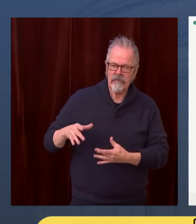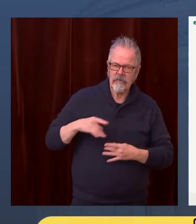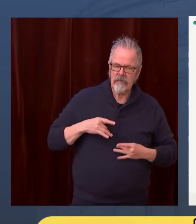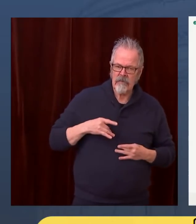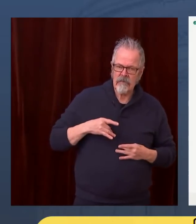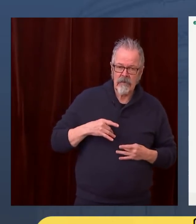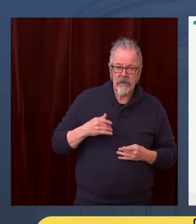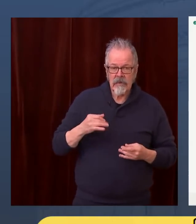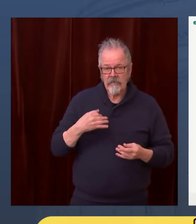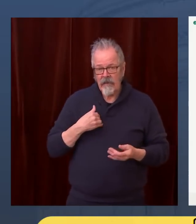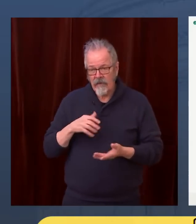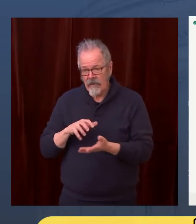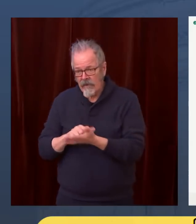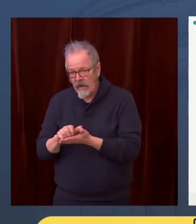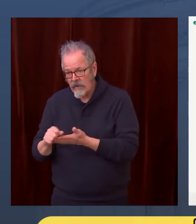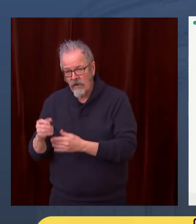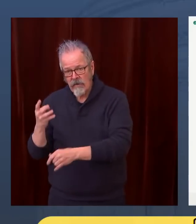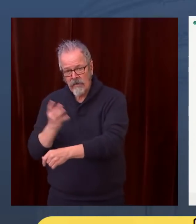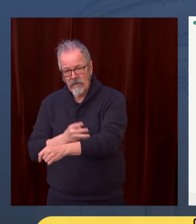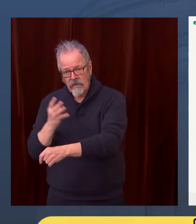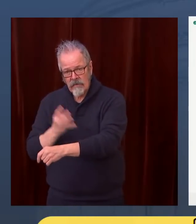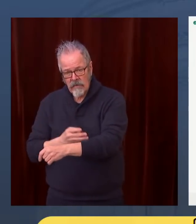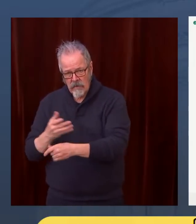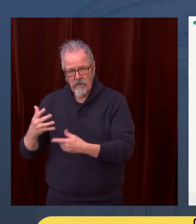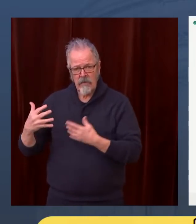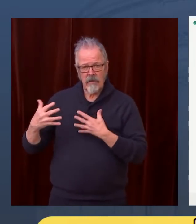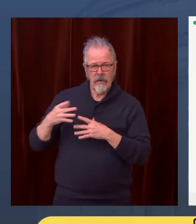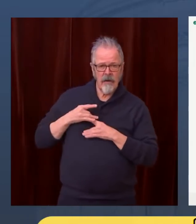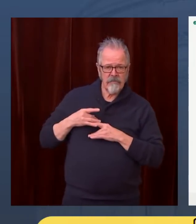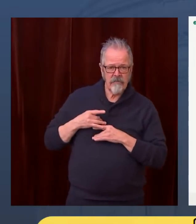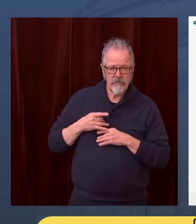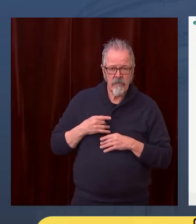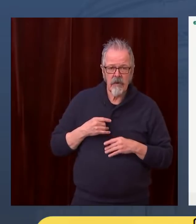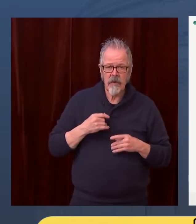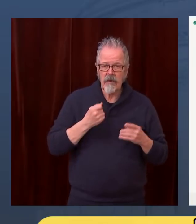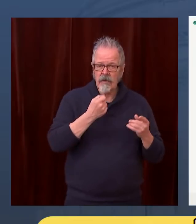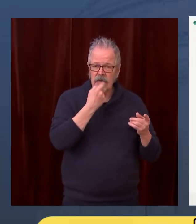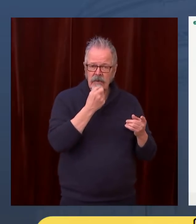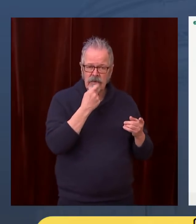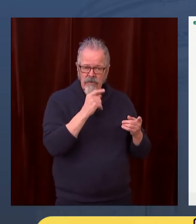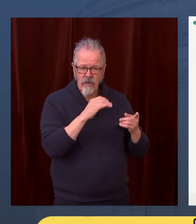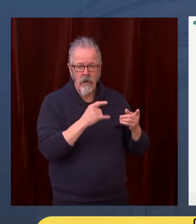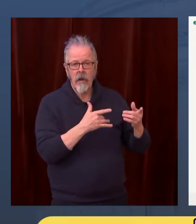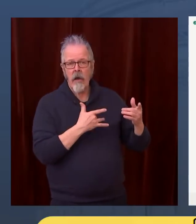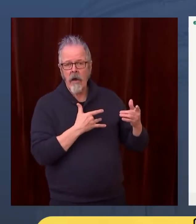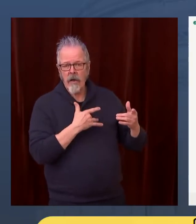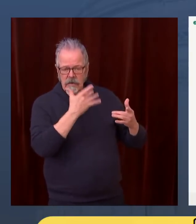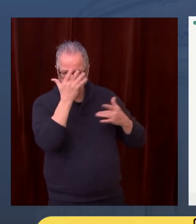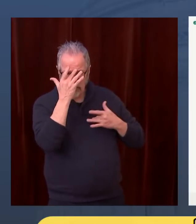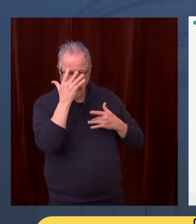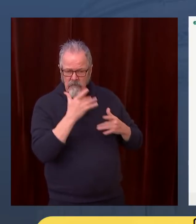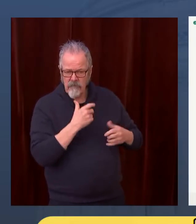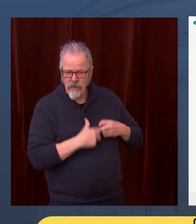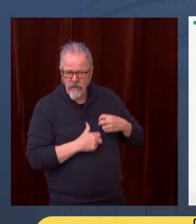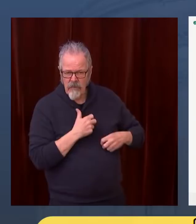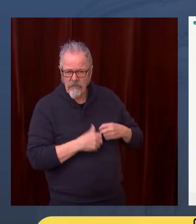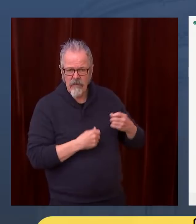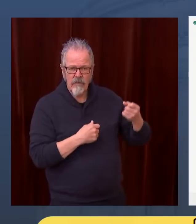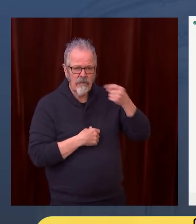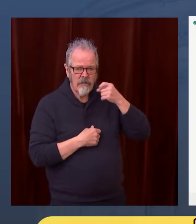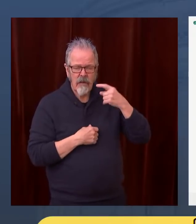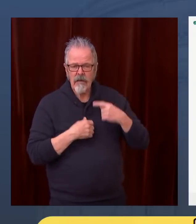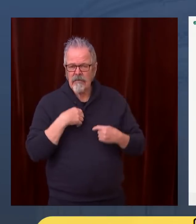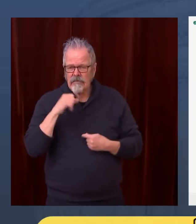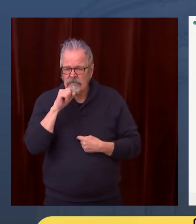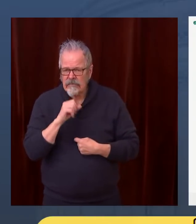getting steroids, or they have heart conditions, or they're elderly with other comorbidities. We